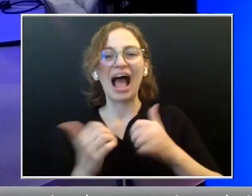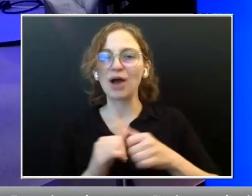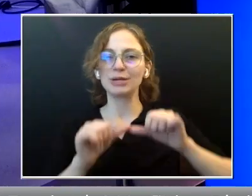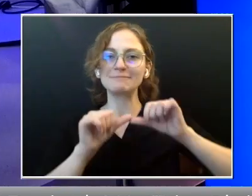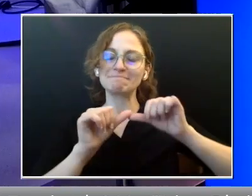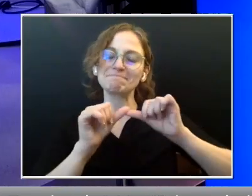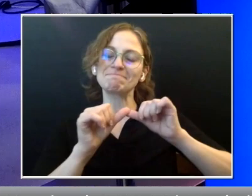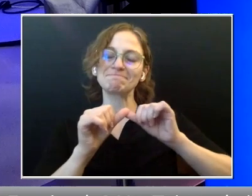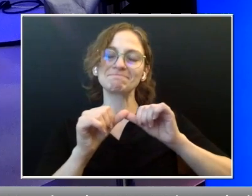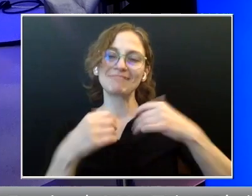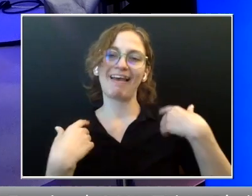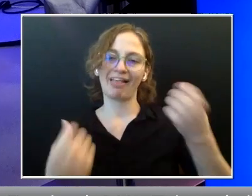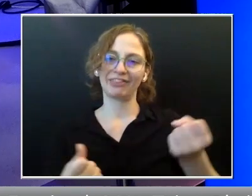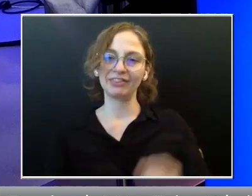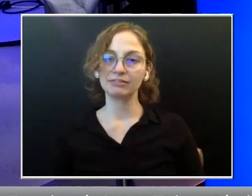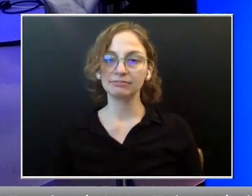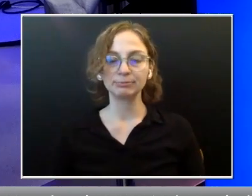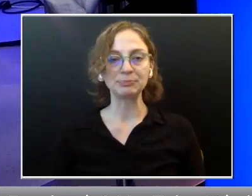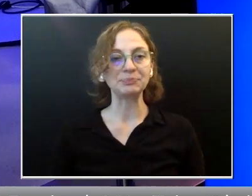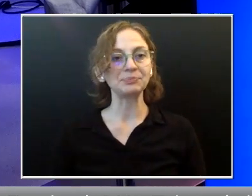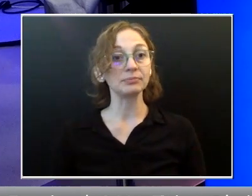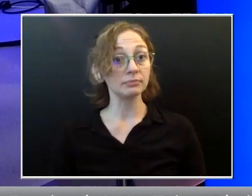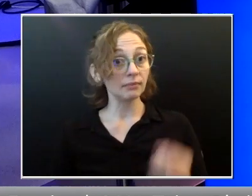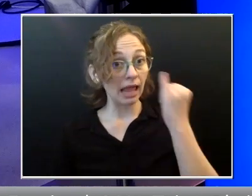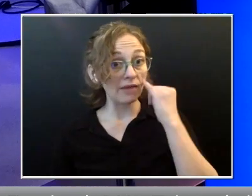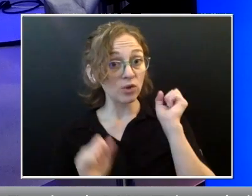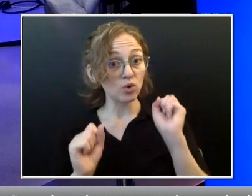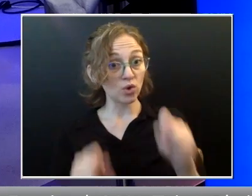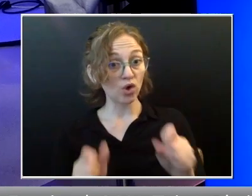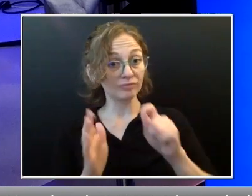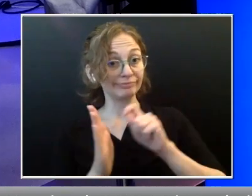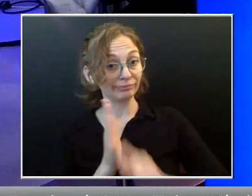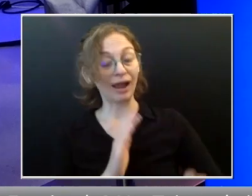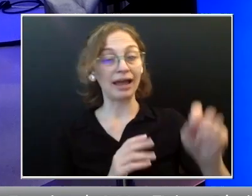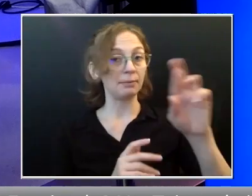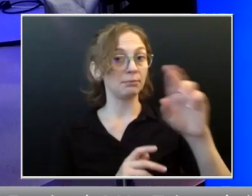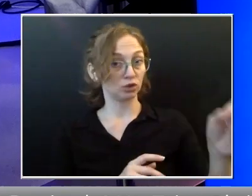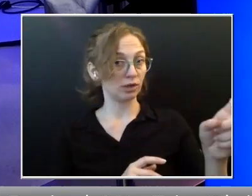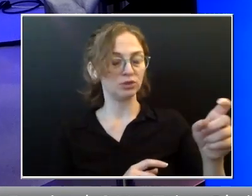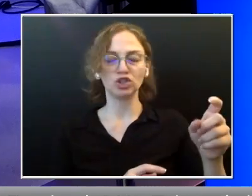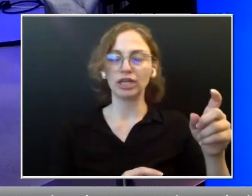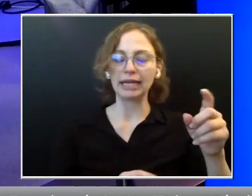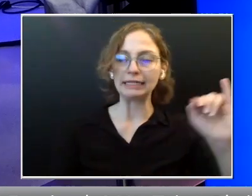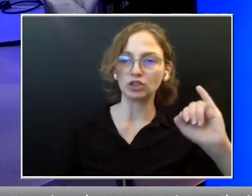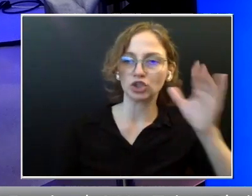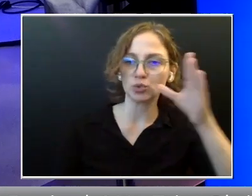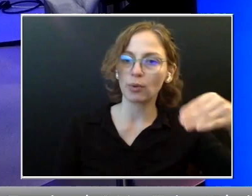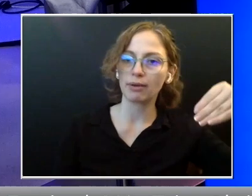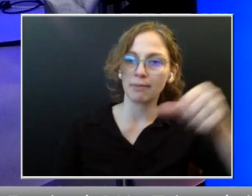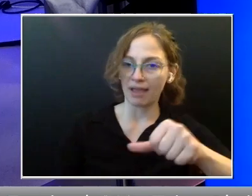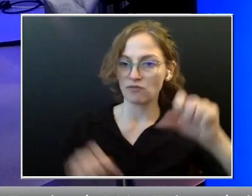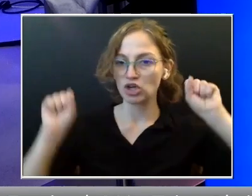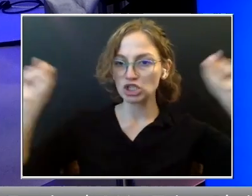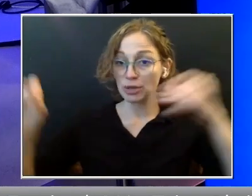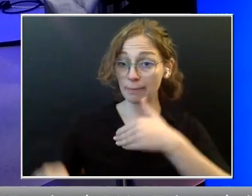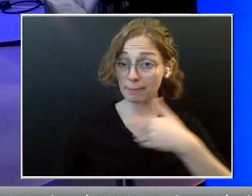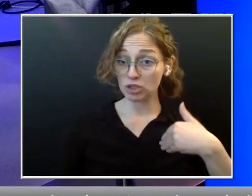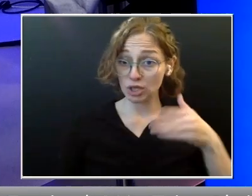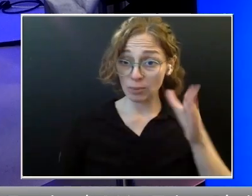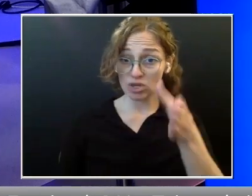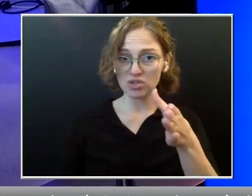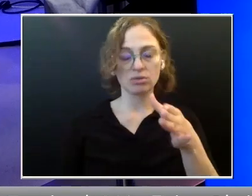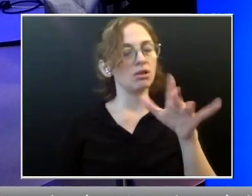as a prescription and insurance companies would cover a gym membership, would you do it? Absolutely. Oh, yeah. That be like your #1 thing to prescribe?